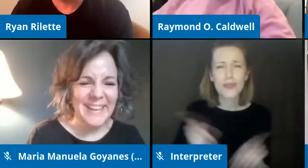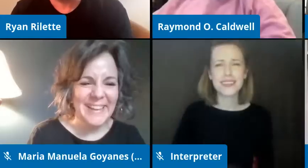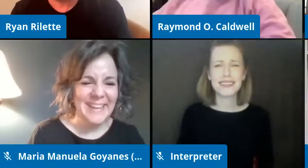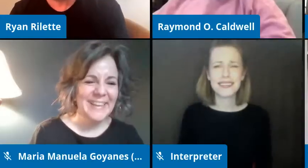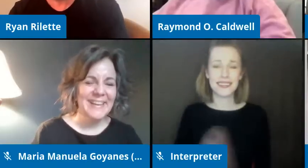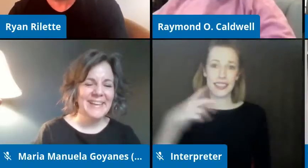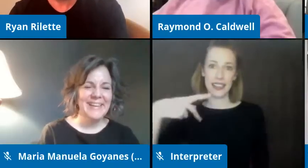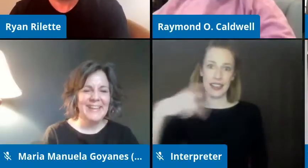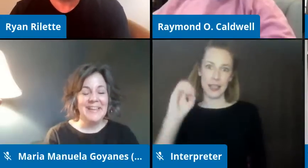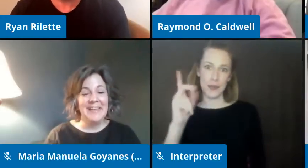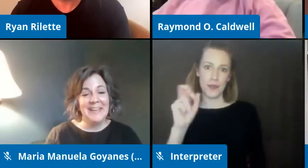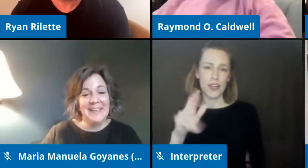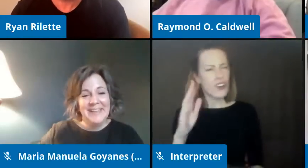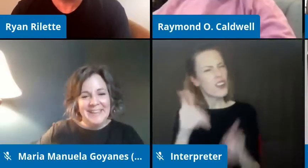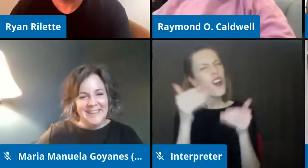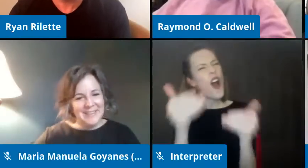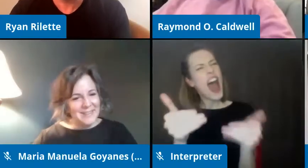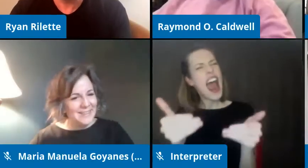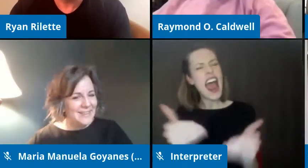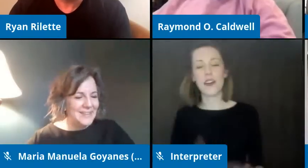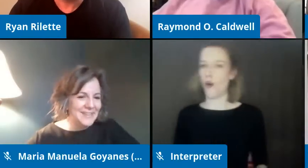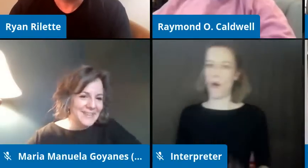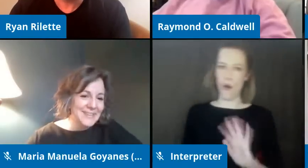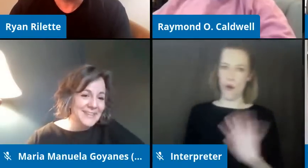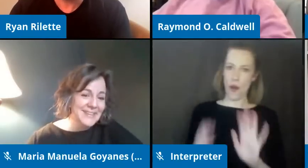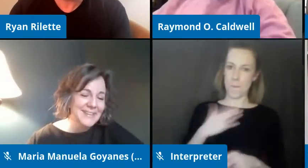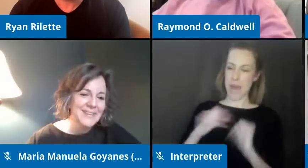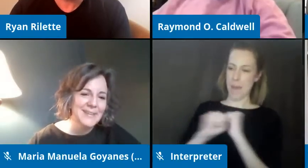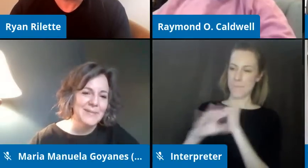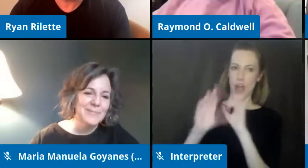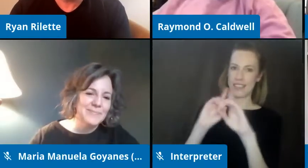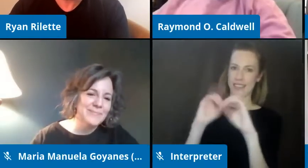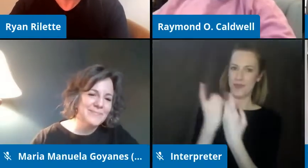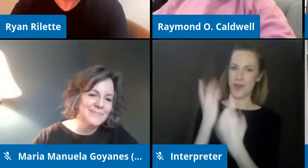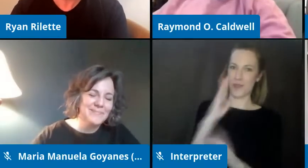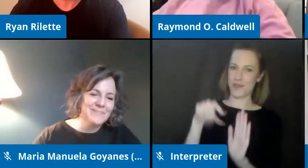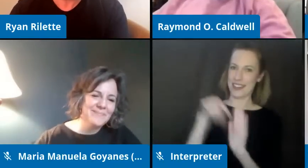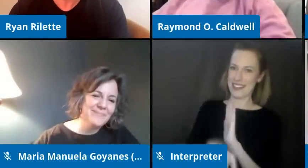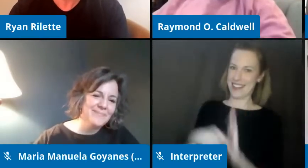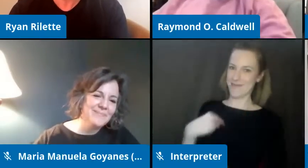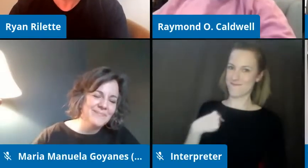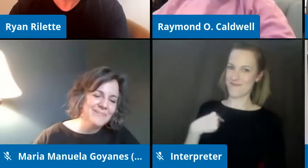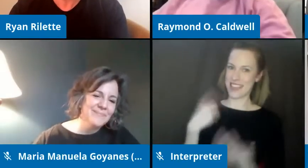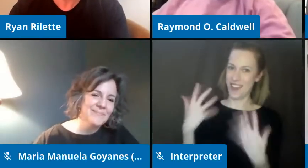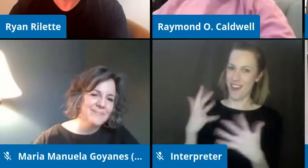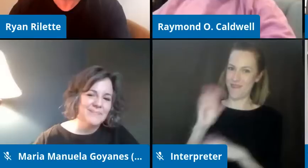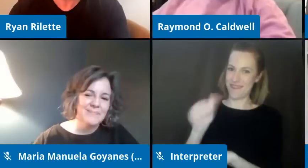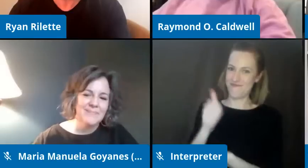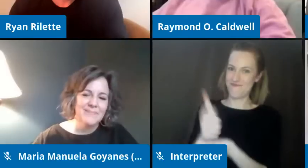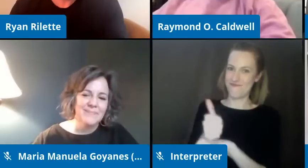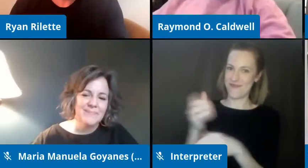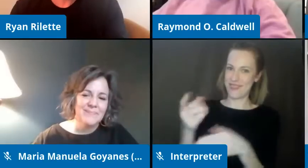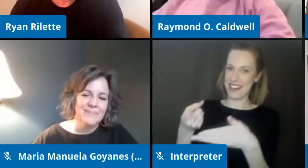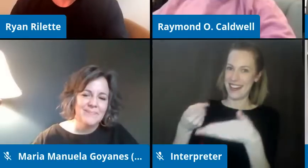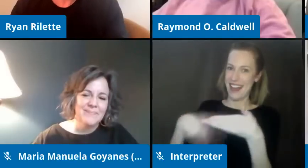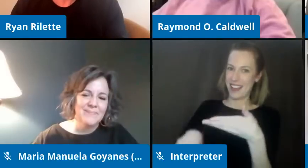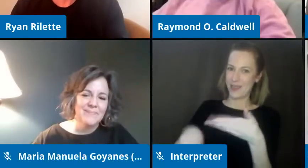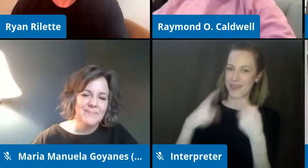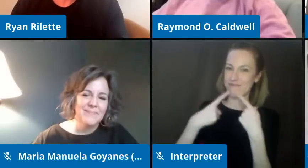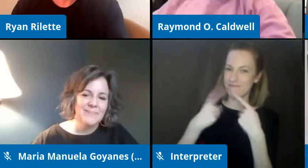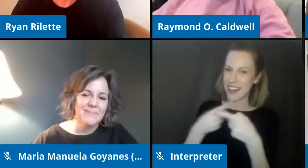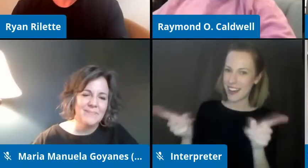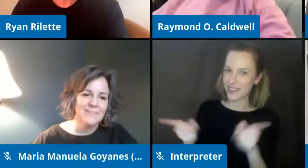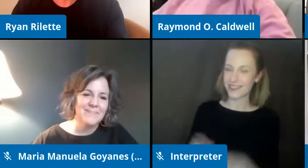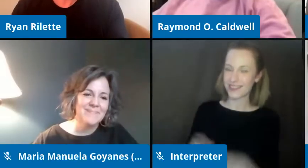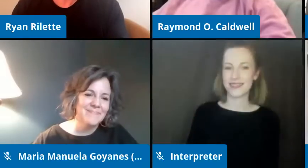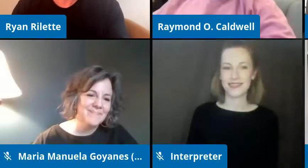my marketing team would kill me because we're announcing it next week. But things that mirror different parts of our organization. Like we have this great new bar that we